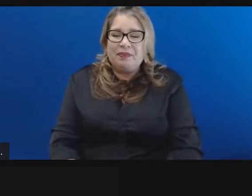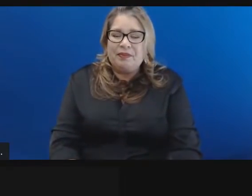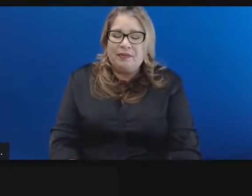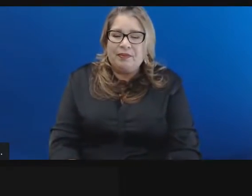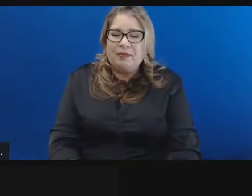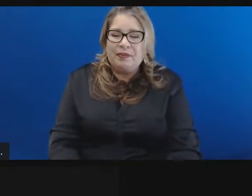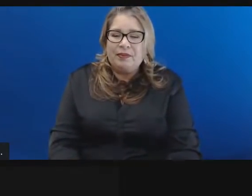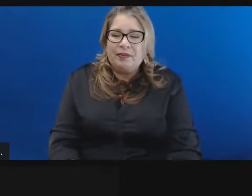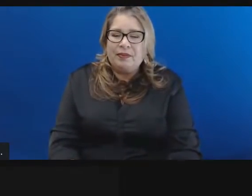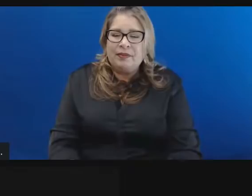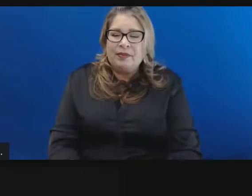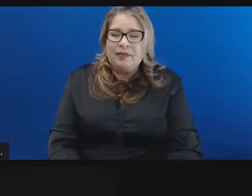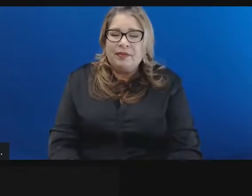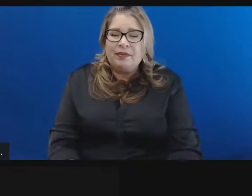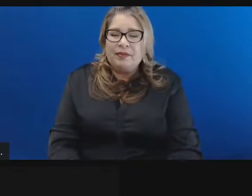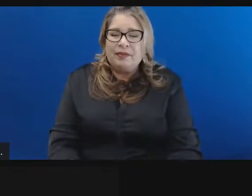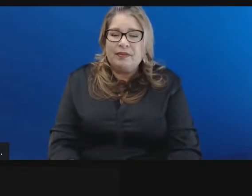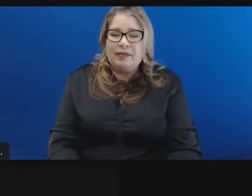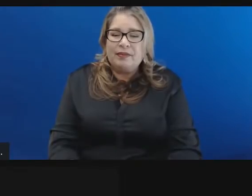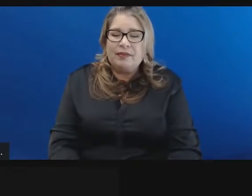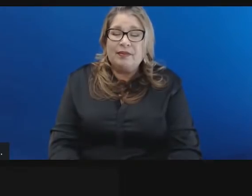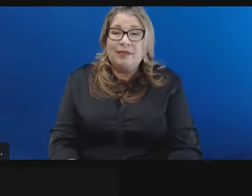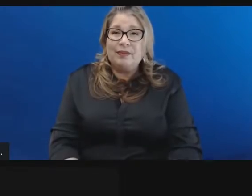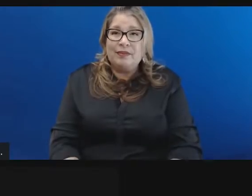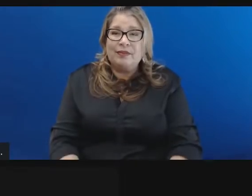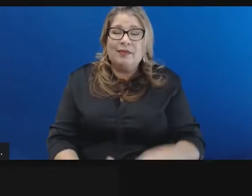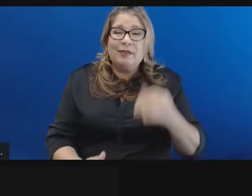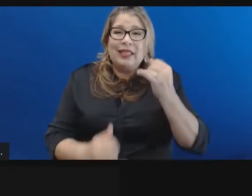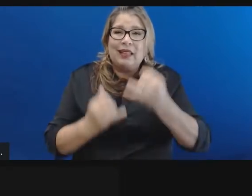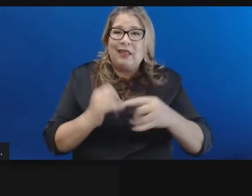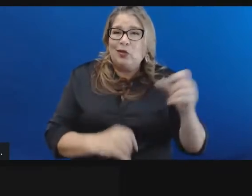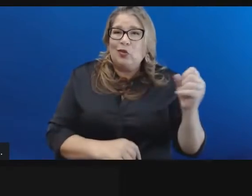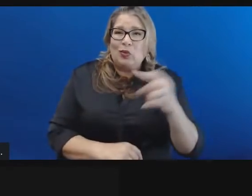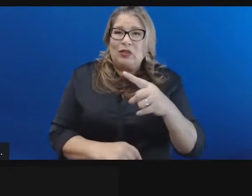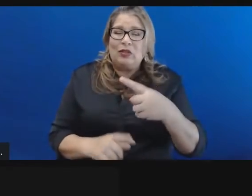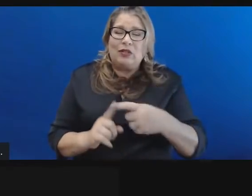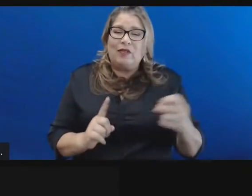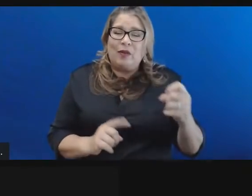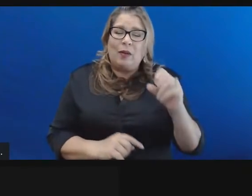Final question, Paul Sijan, San Diego Union Tribune.